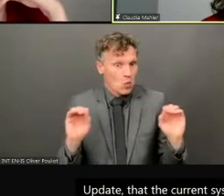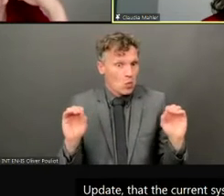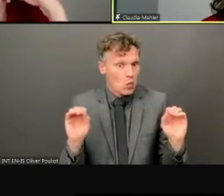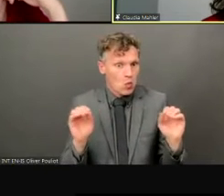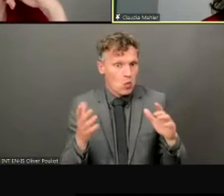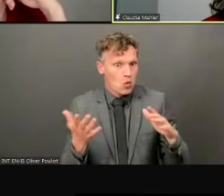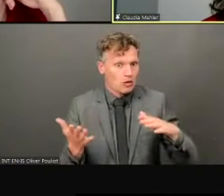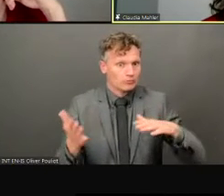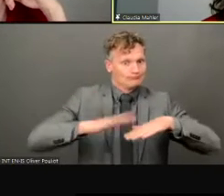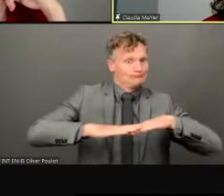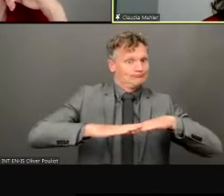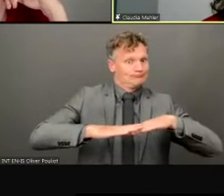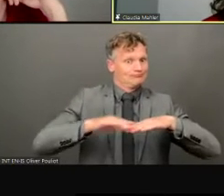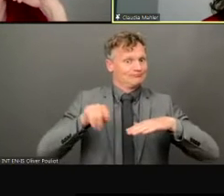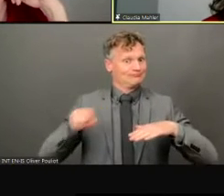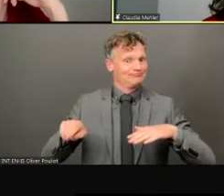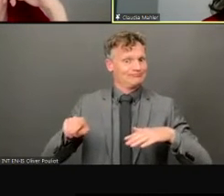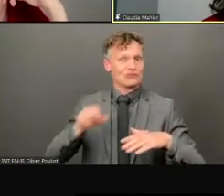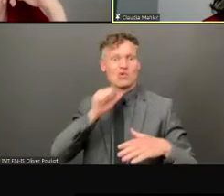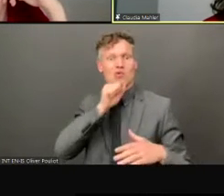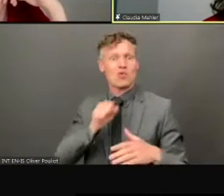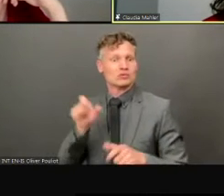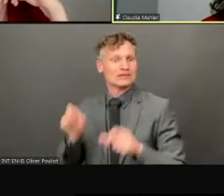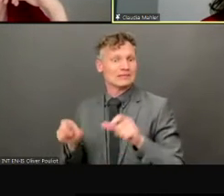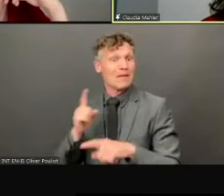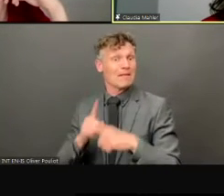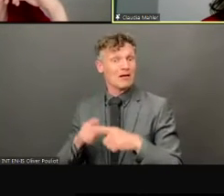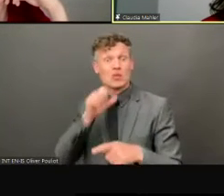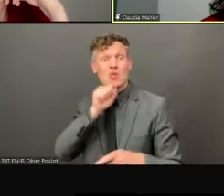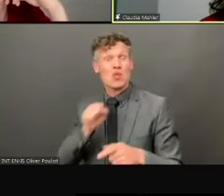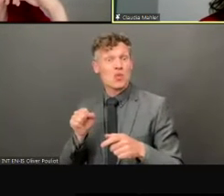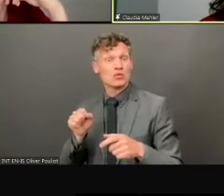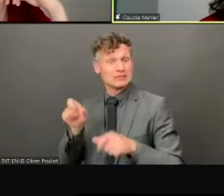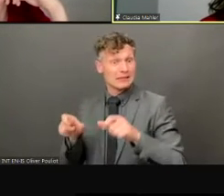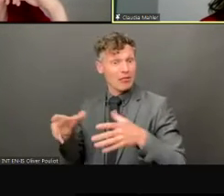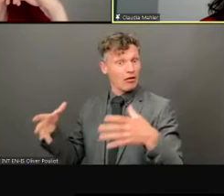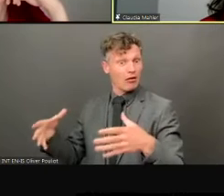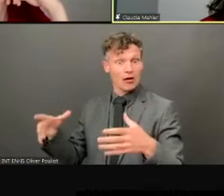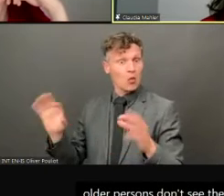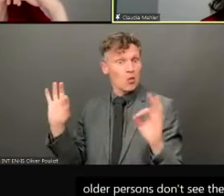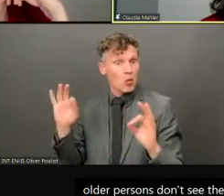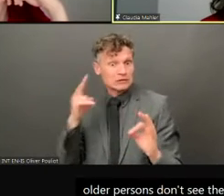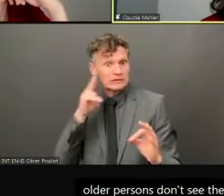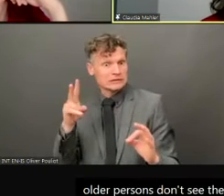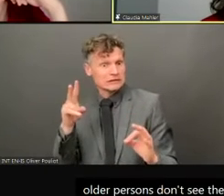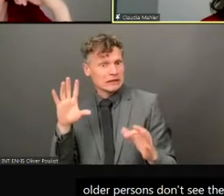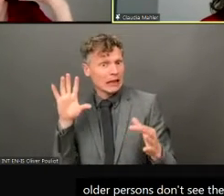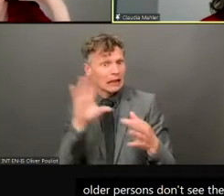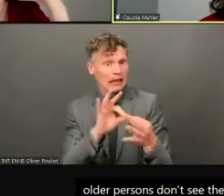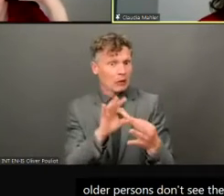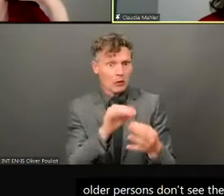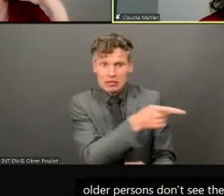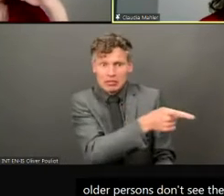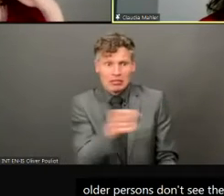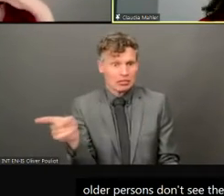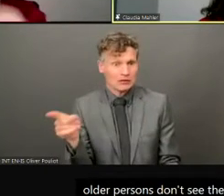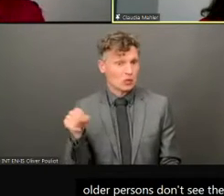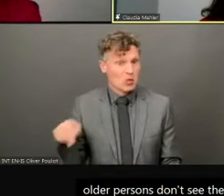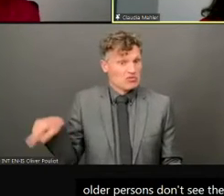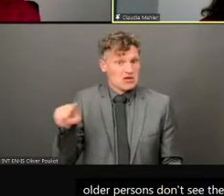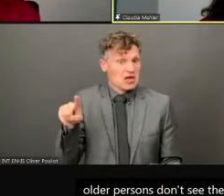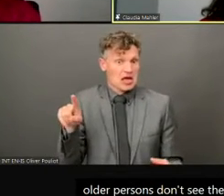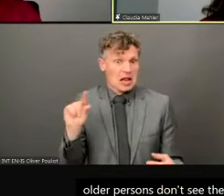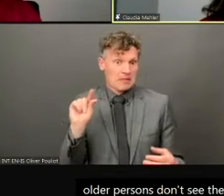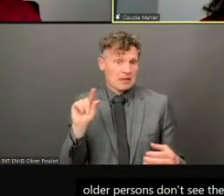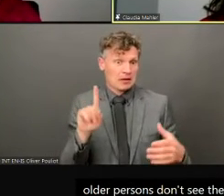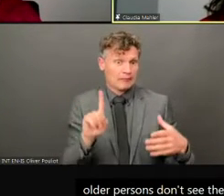see themselves as part of those conventions, and so they are not using the system. And what